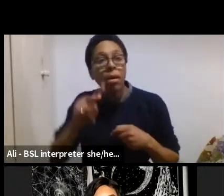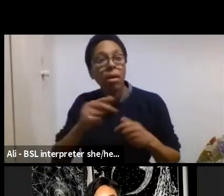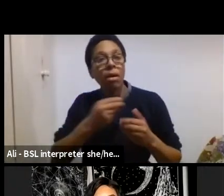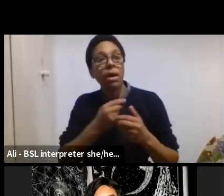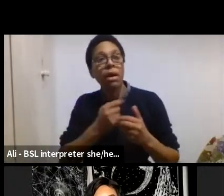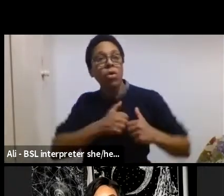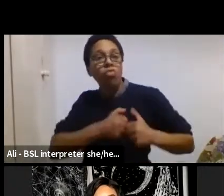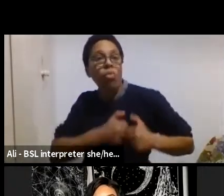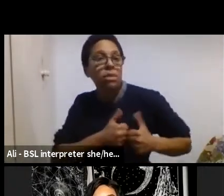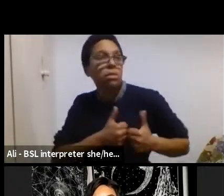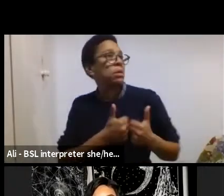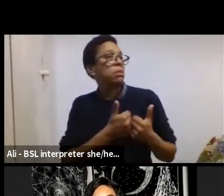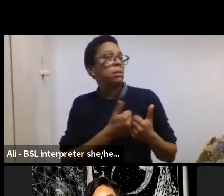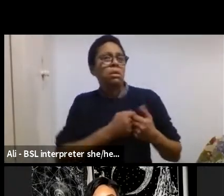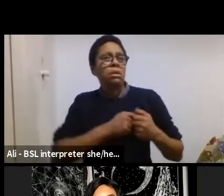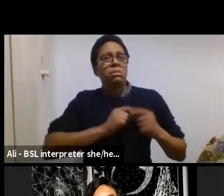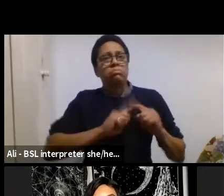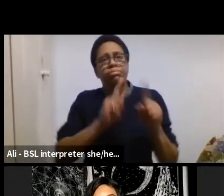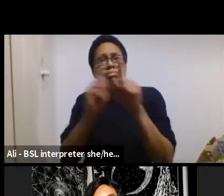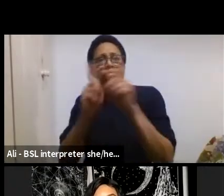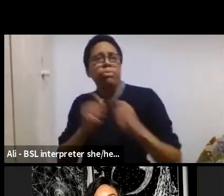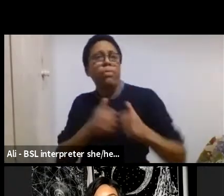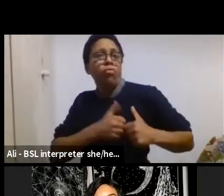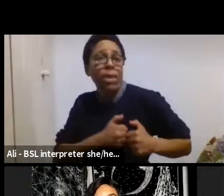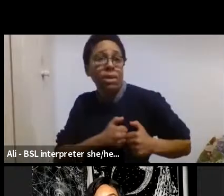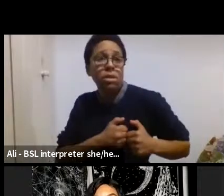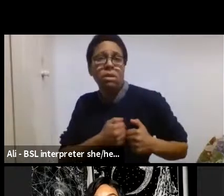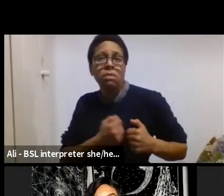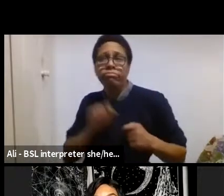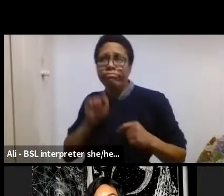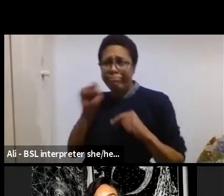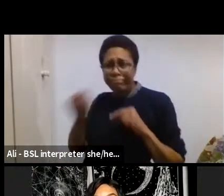they have a journey to figure that out, the same as any other sexuality.